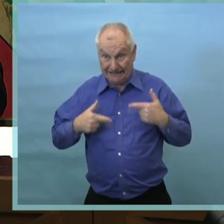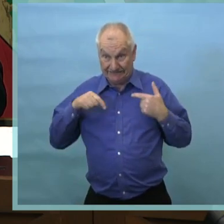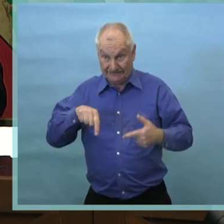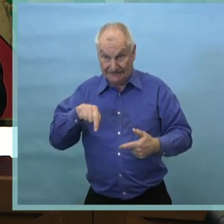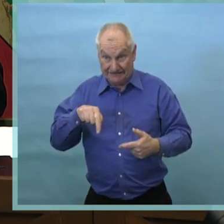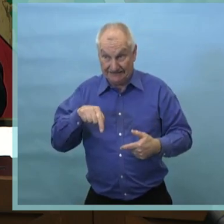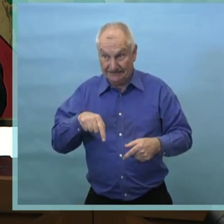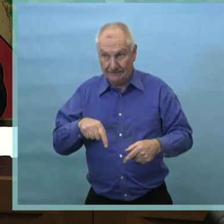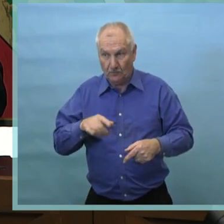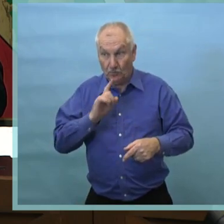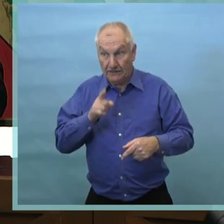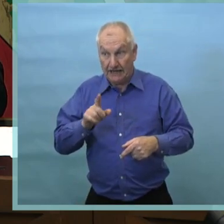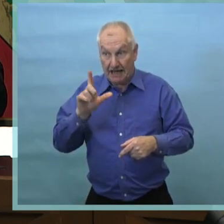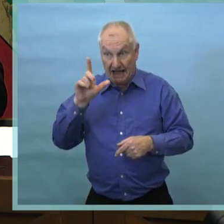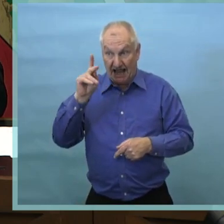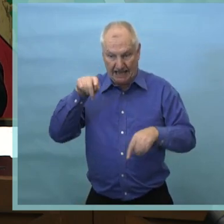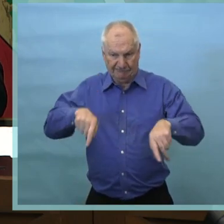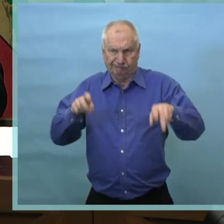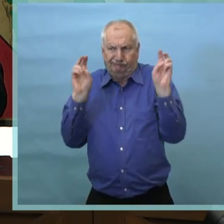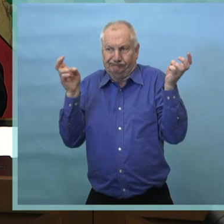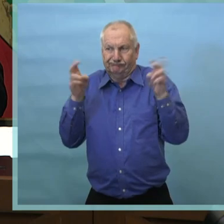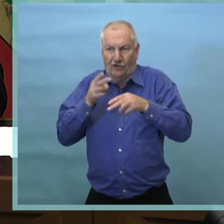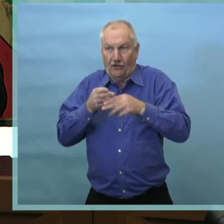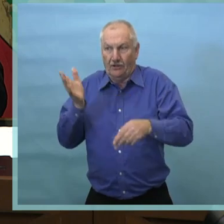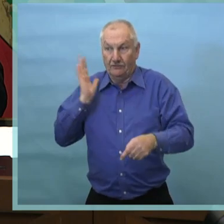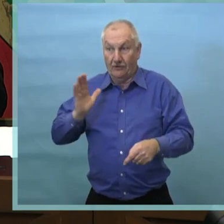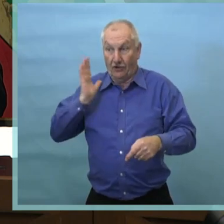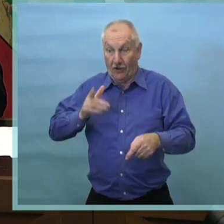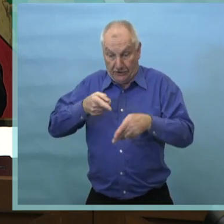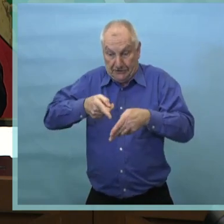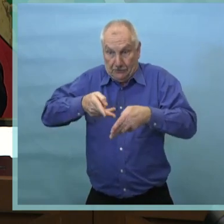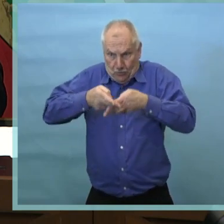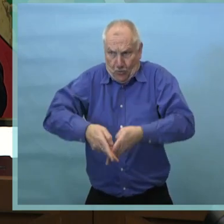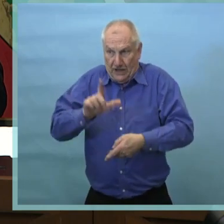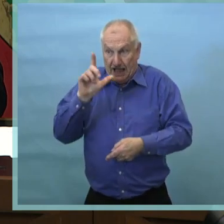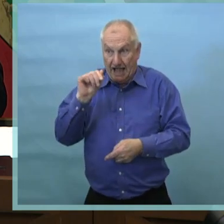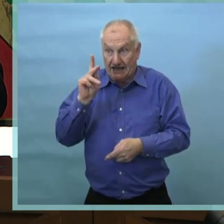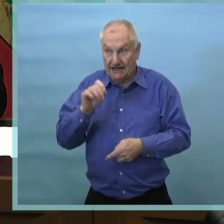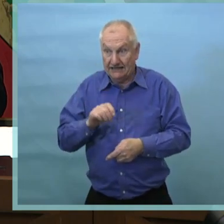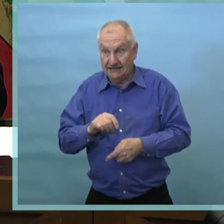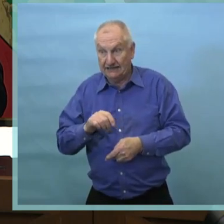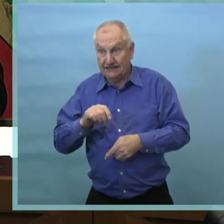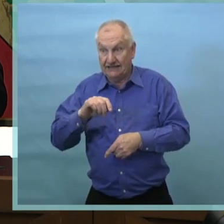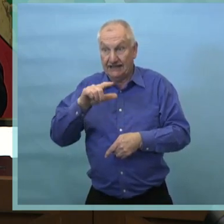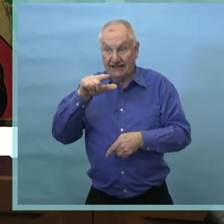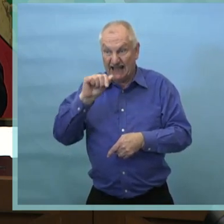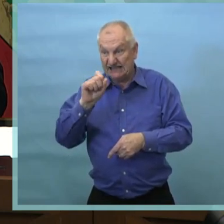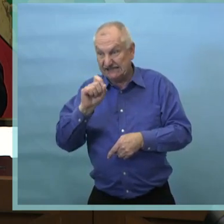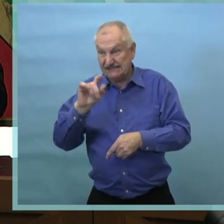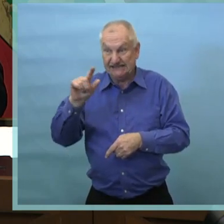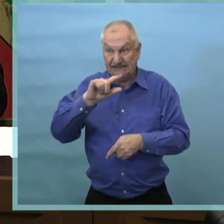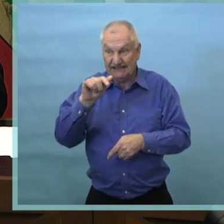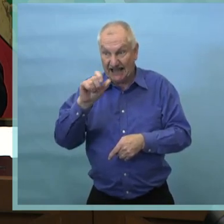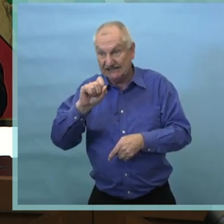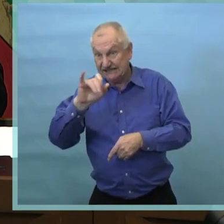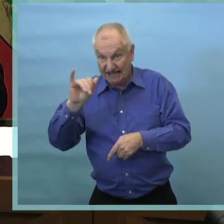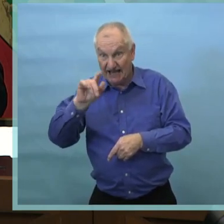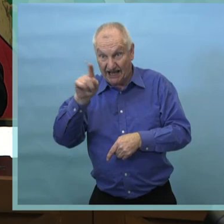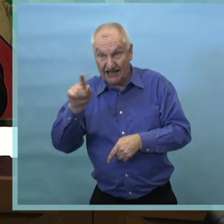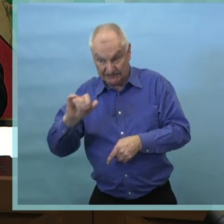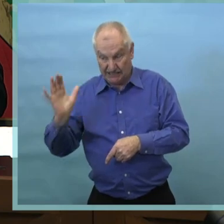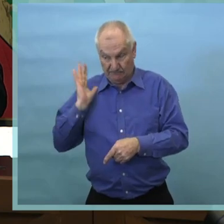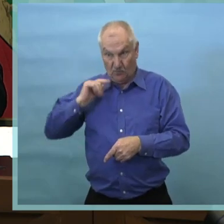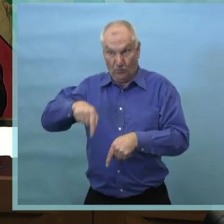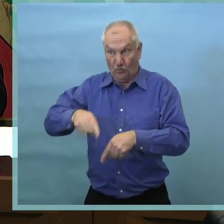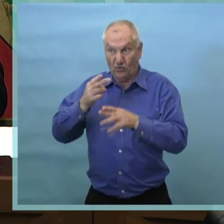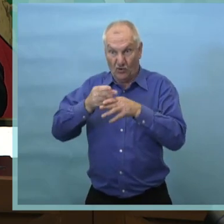Lake Agassiz. So, you know, we're always going to have water. And every time we have a major rainstorm, the walkway at the